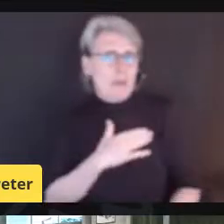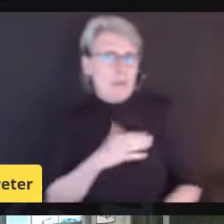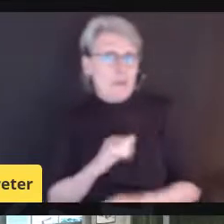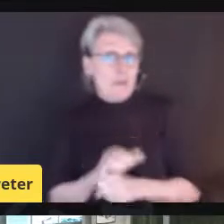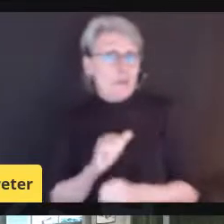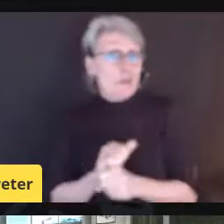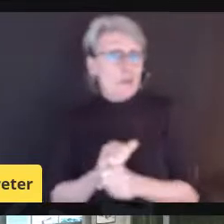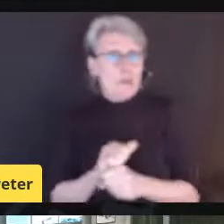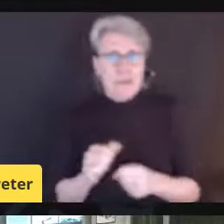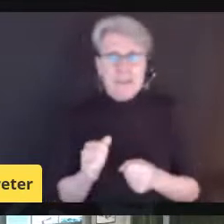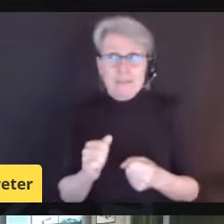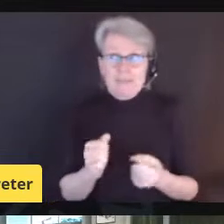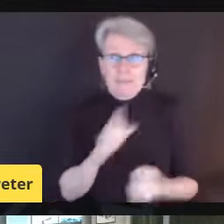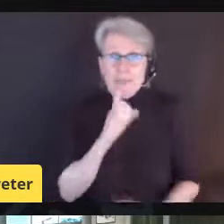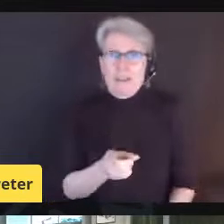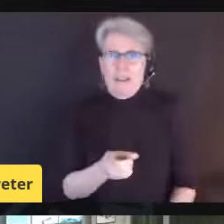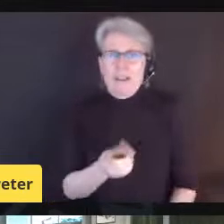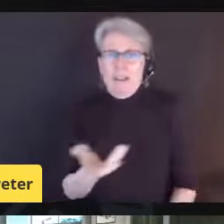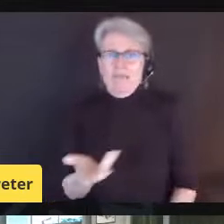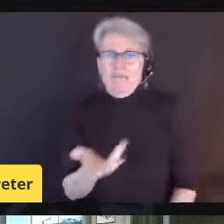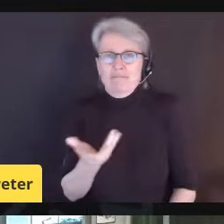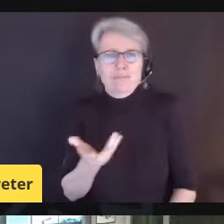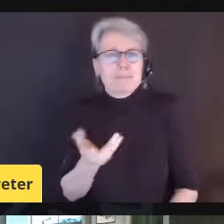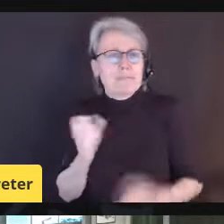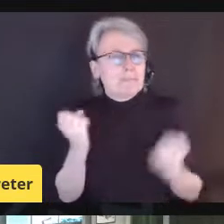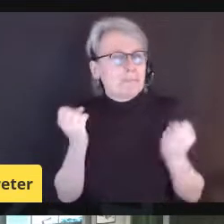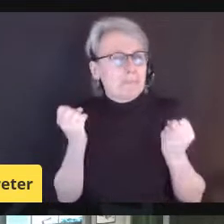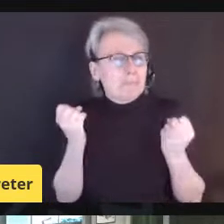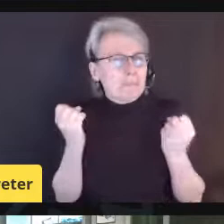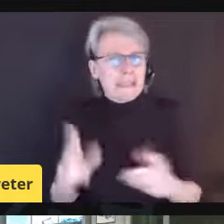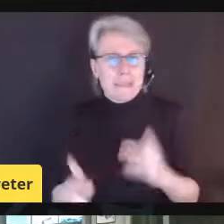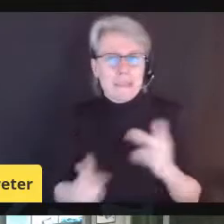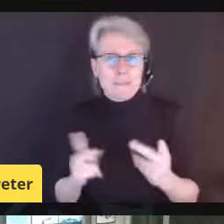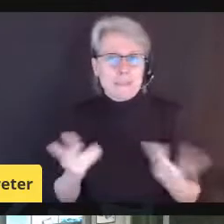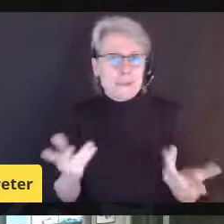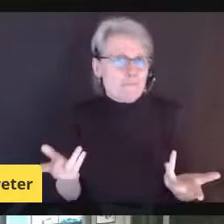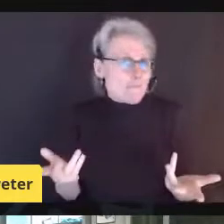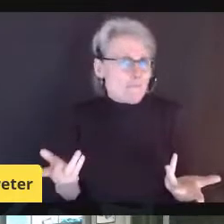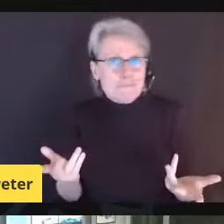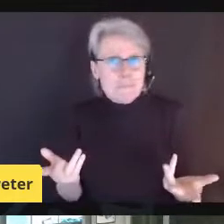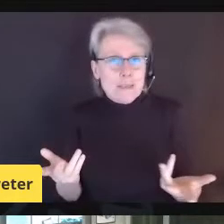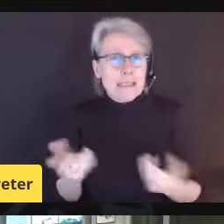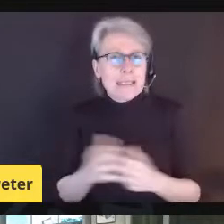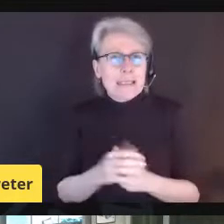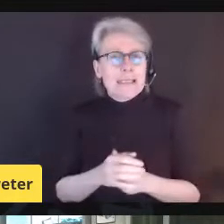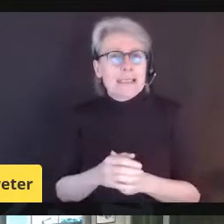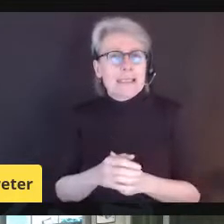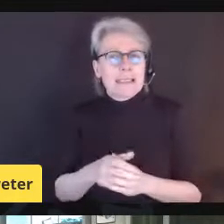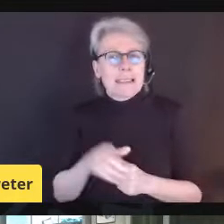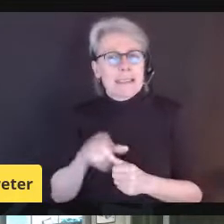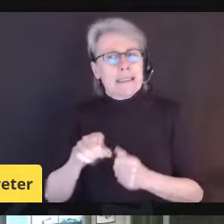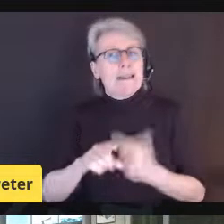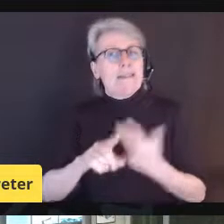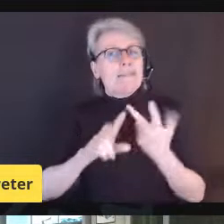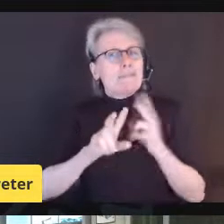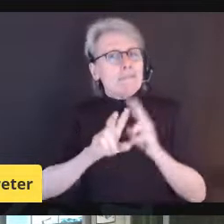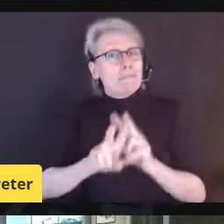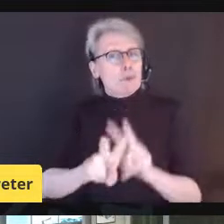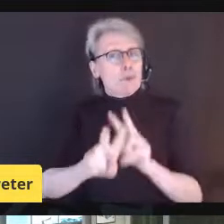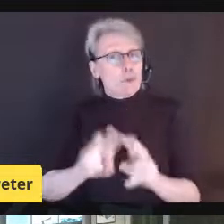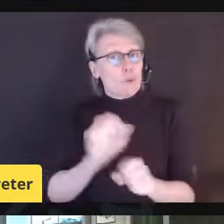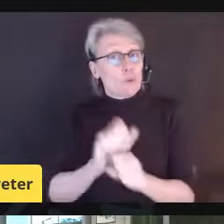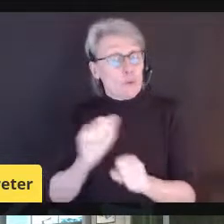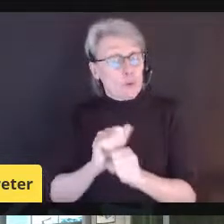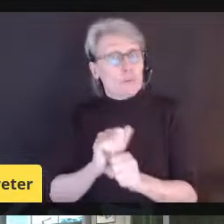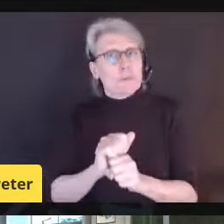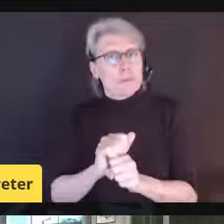I think that a lot of people don't realize what an essential service it is and the dignity